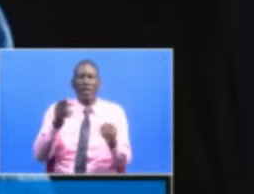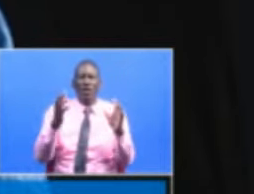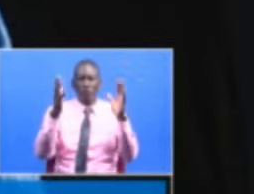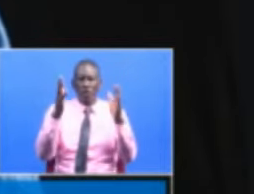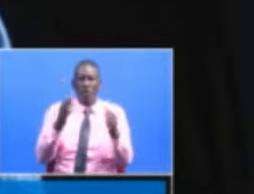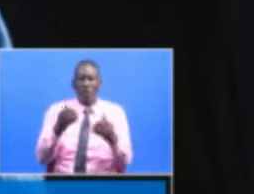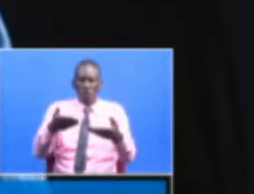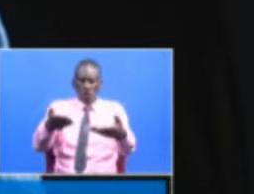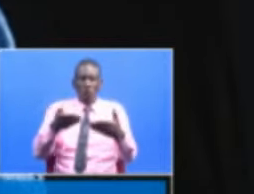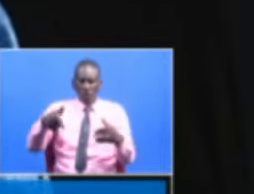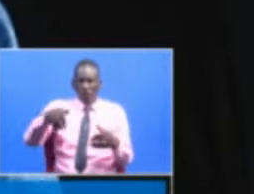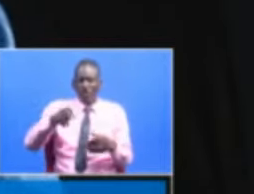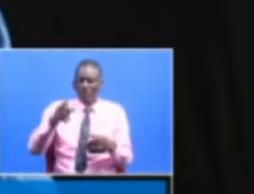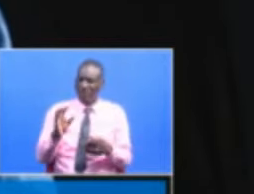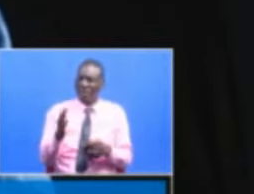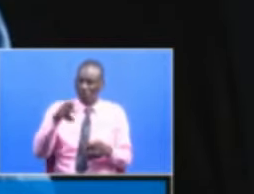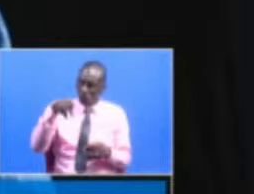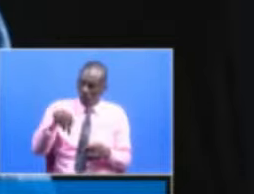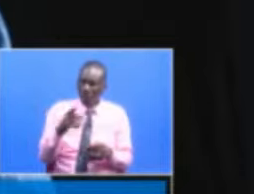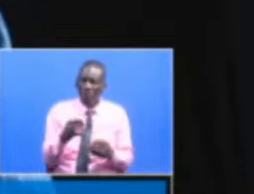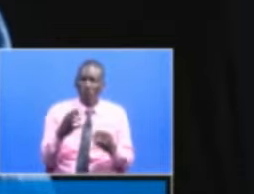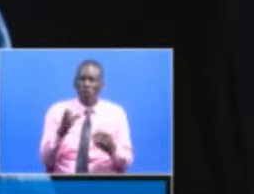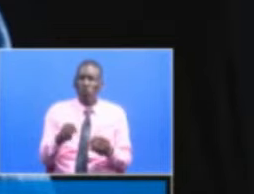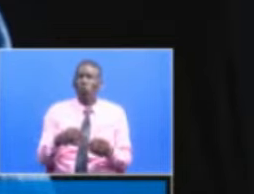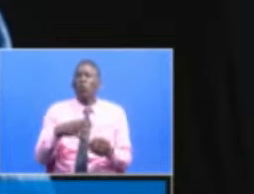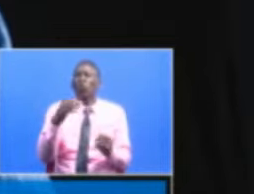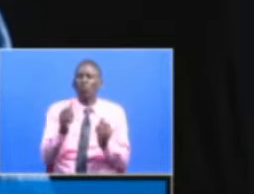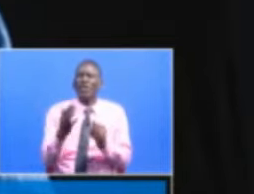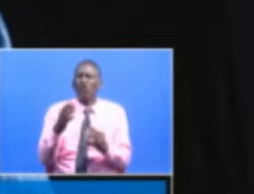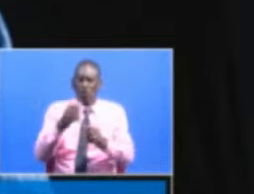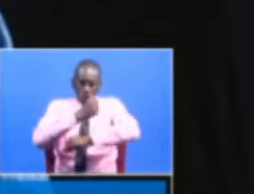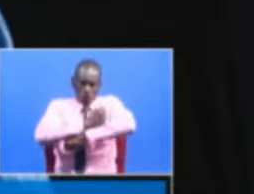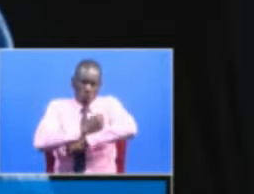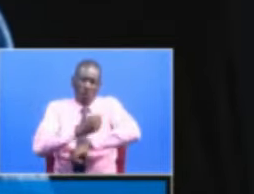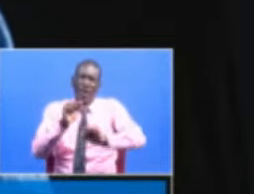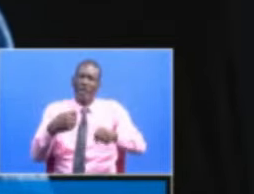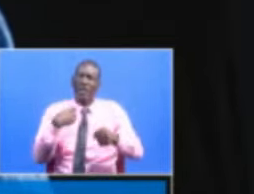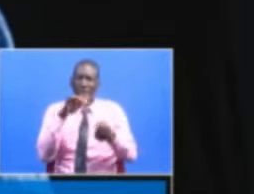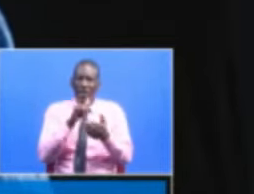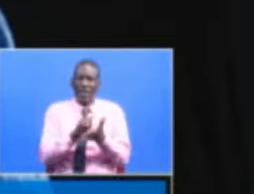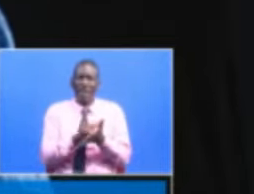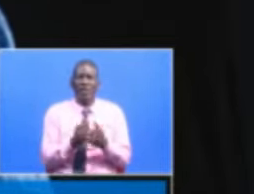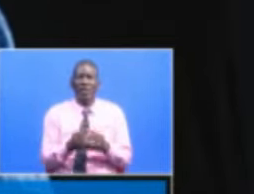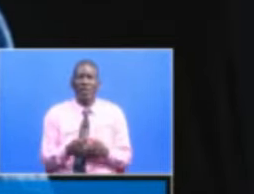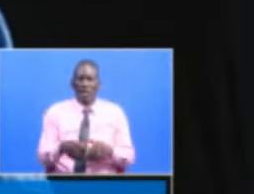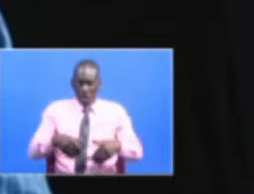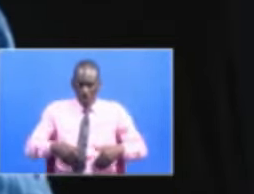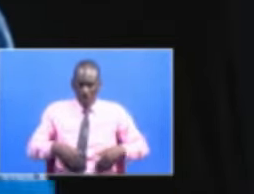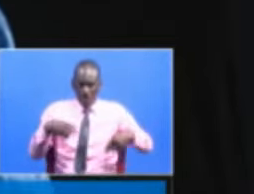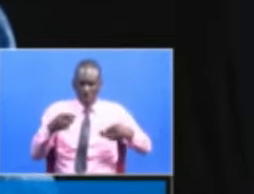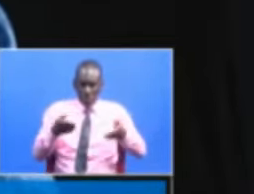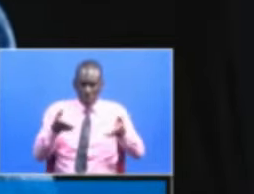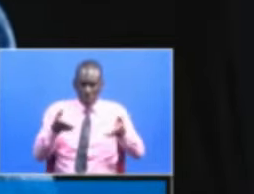trees. Then we take the trees to the schools. Yeah, so I can say that young people here in Isiolo are